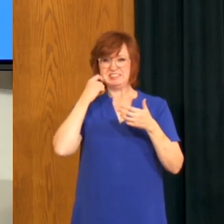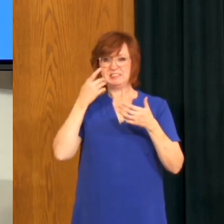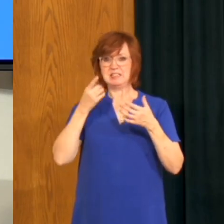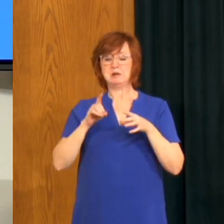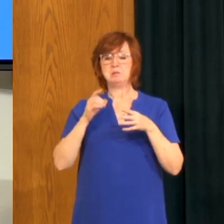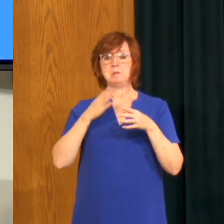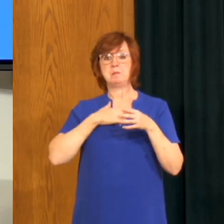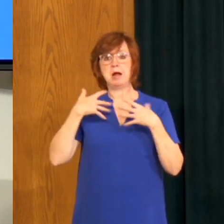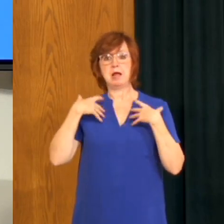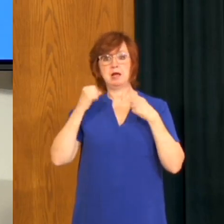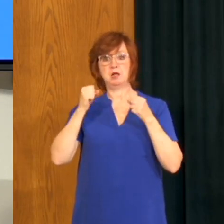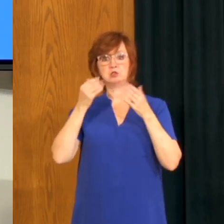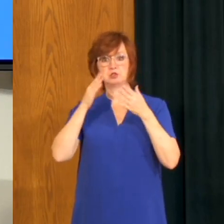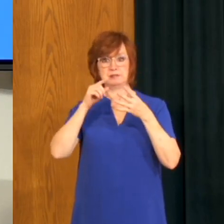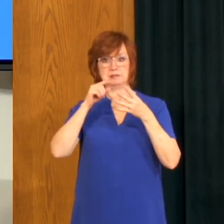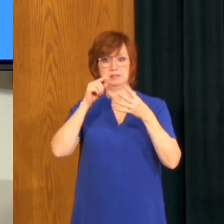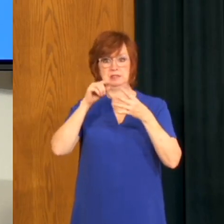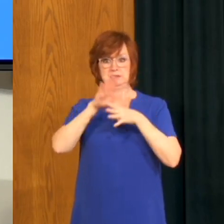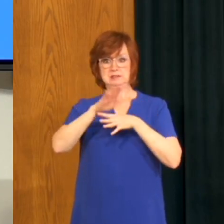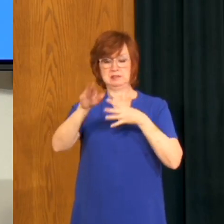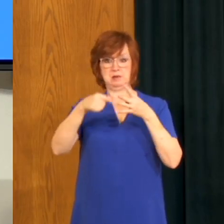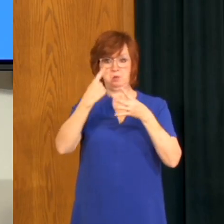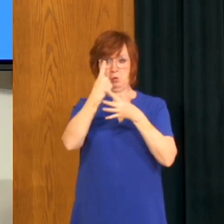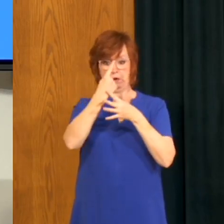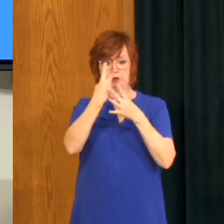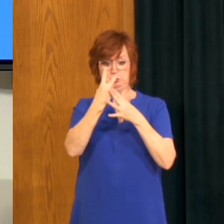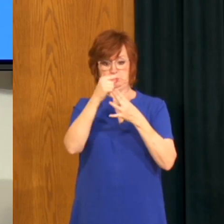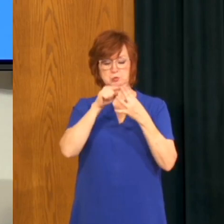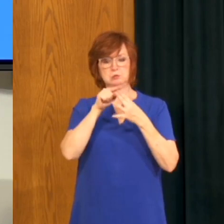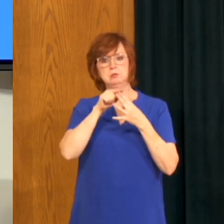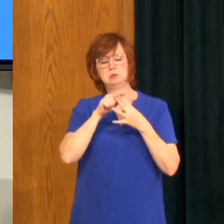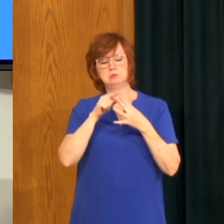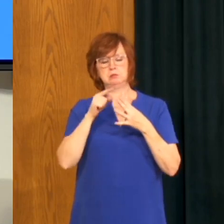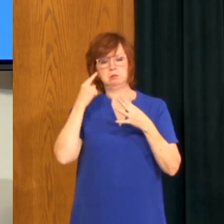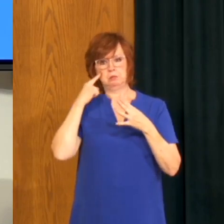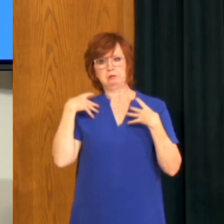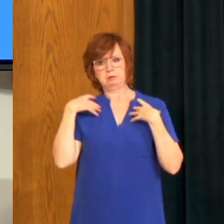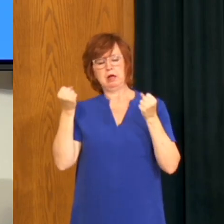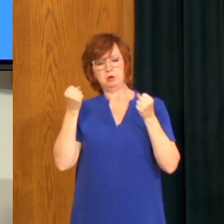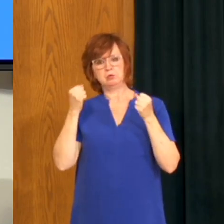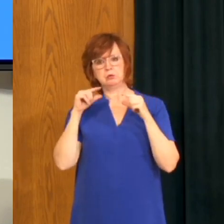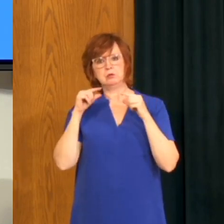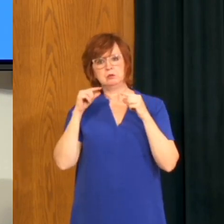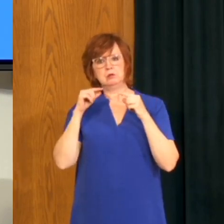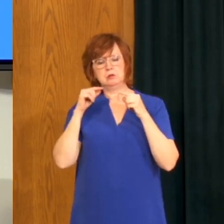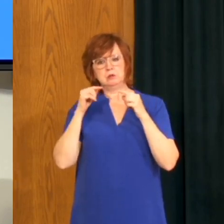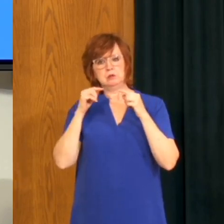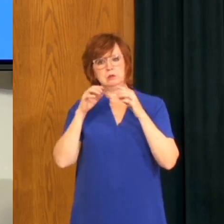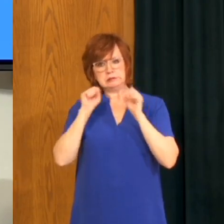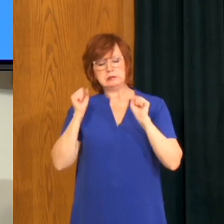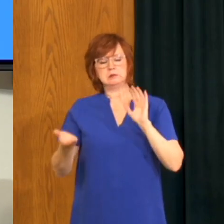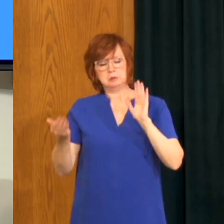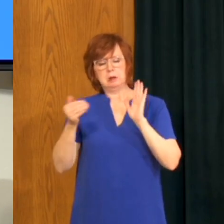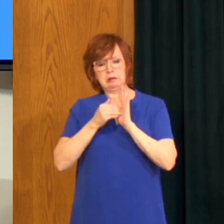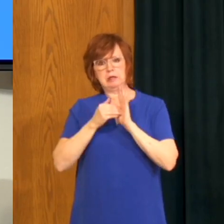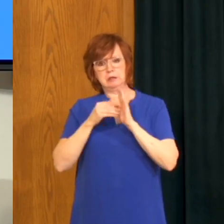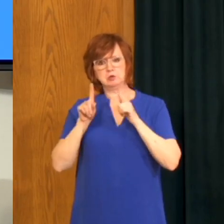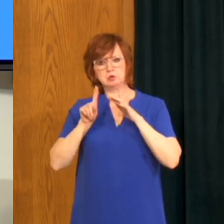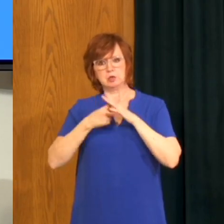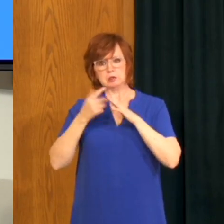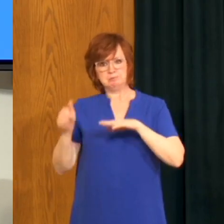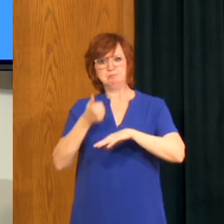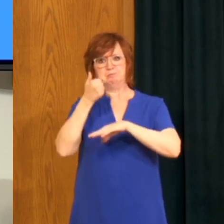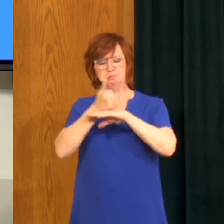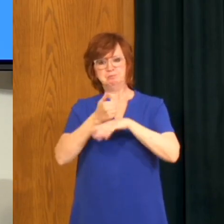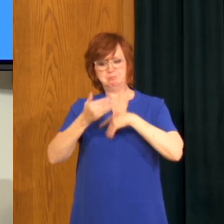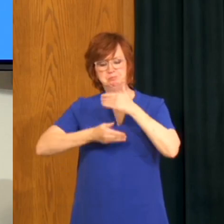mental health and addiction services are reopening across the province. Our focus on harm reduction is as strong as ever, including investments made this year by the government